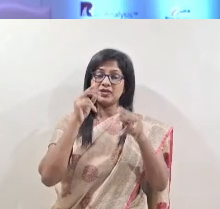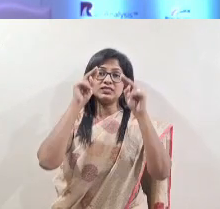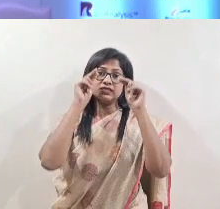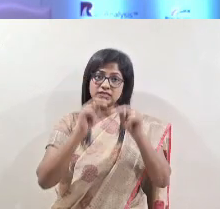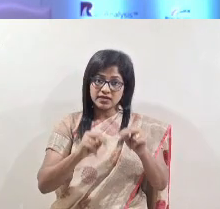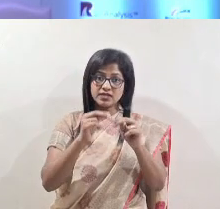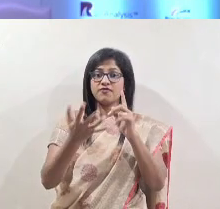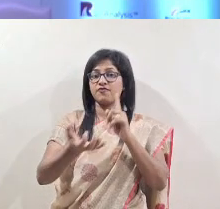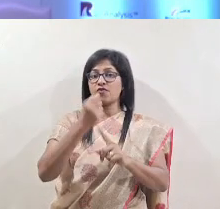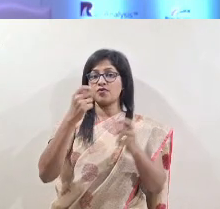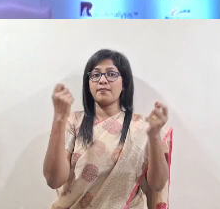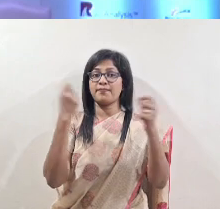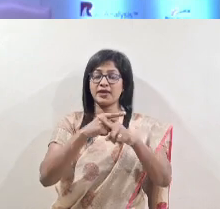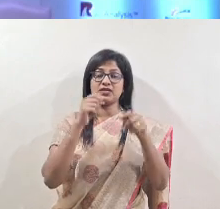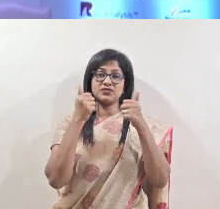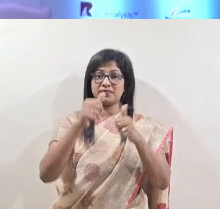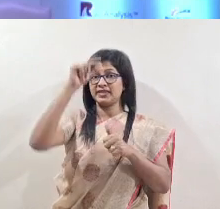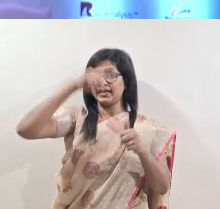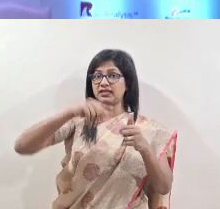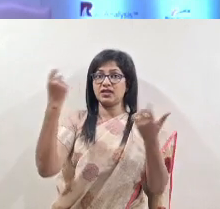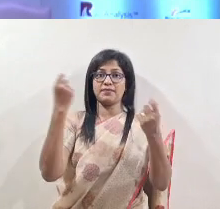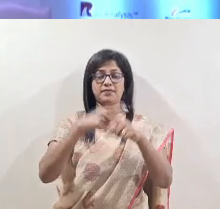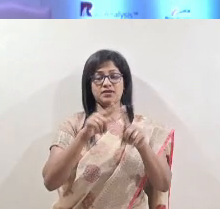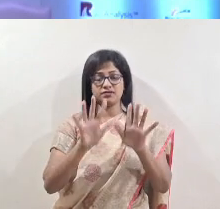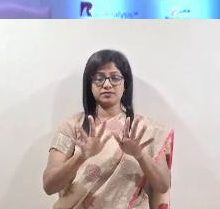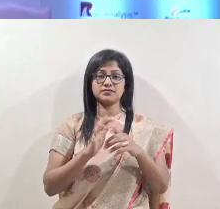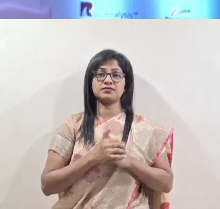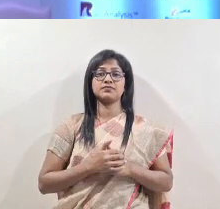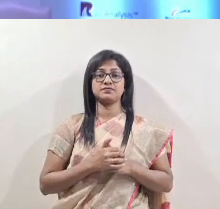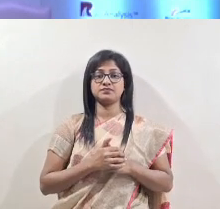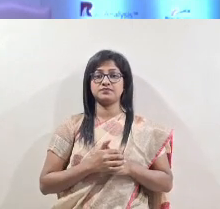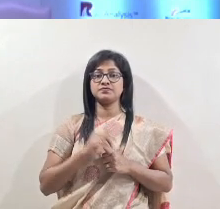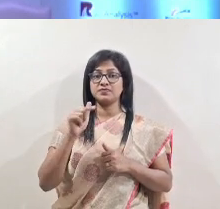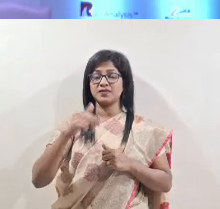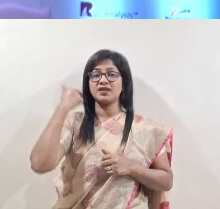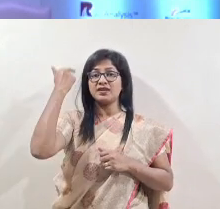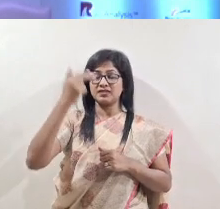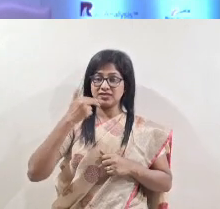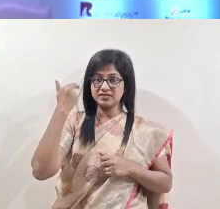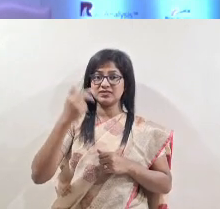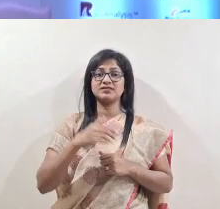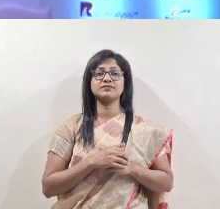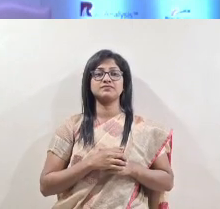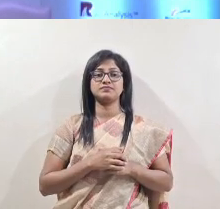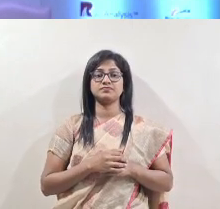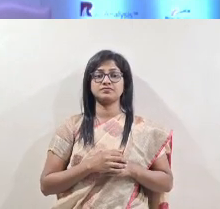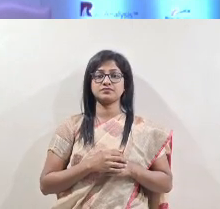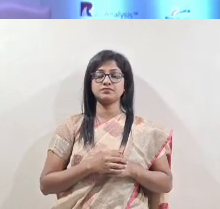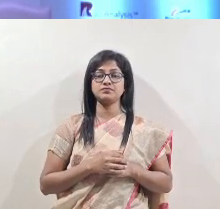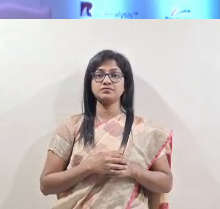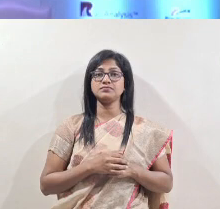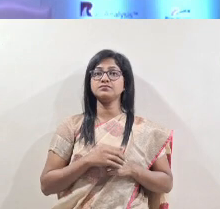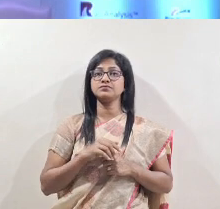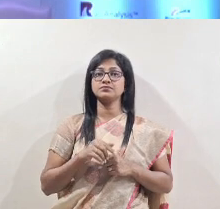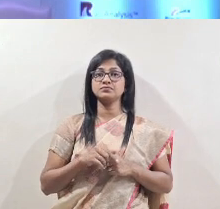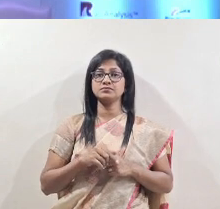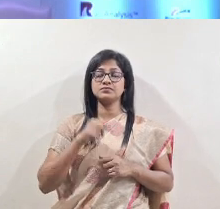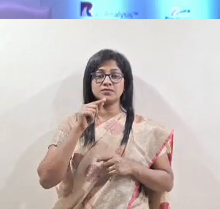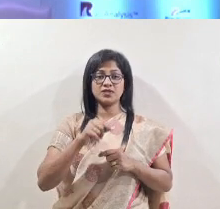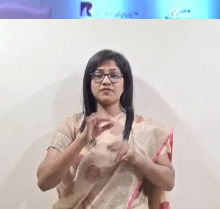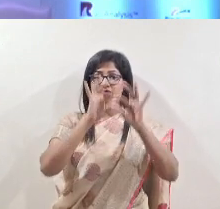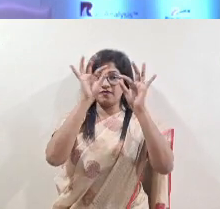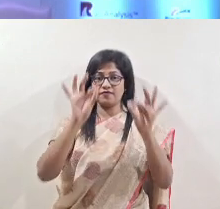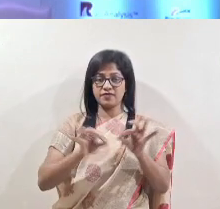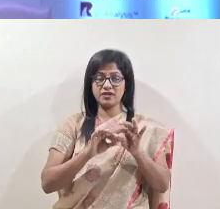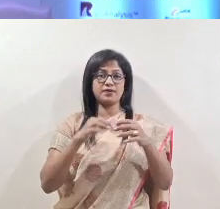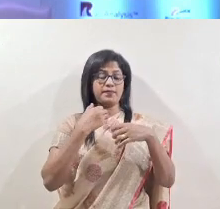the most suitable for Indian scenario. So for these fill these needs, we have framed two